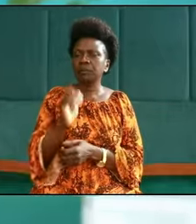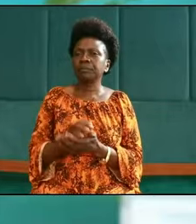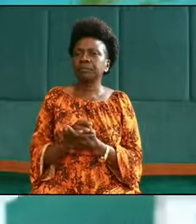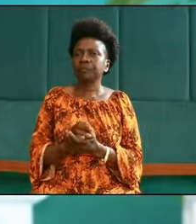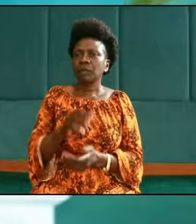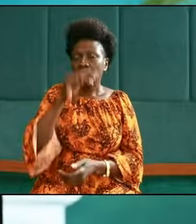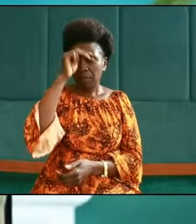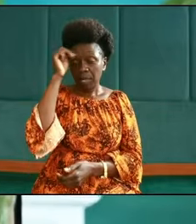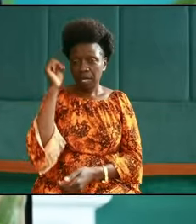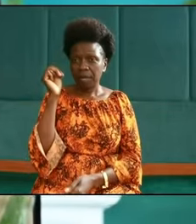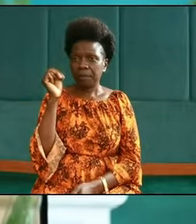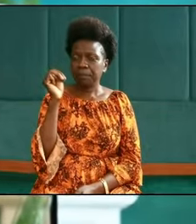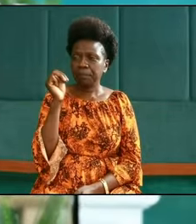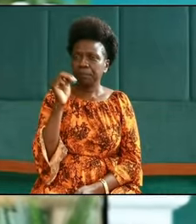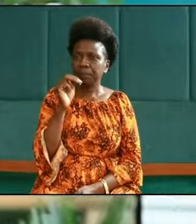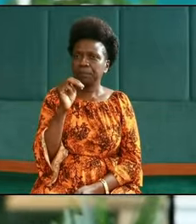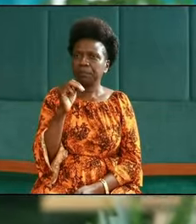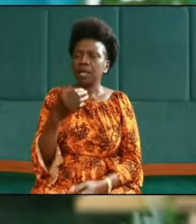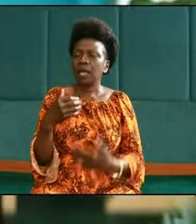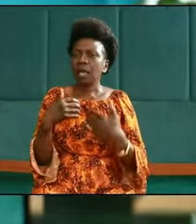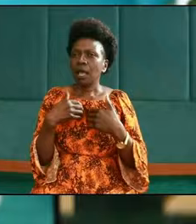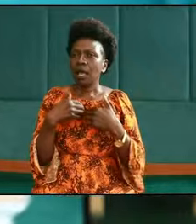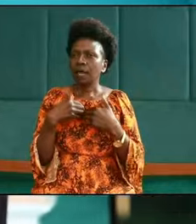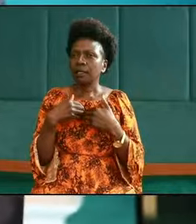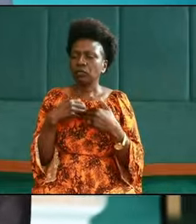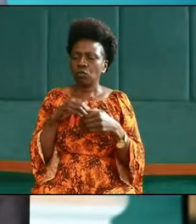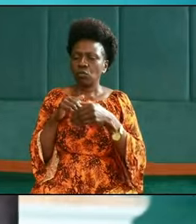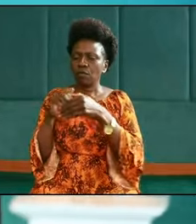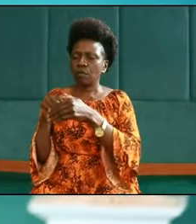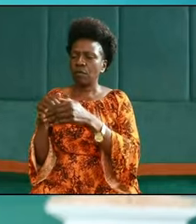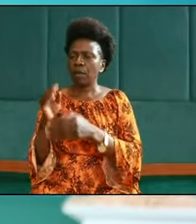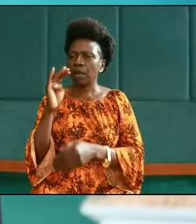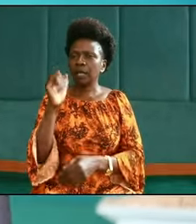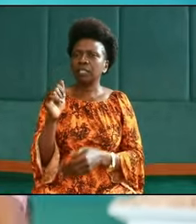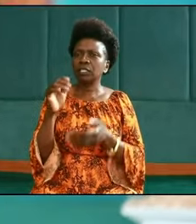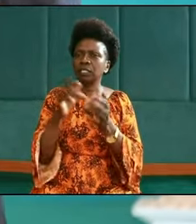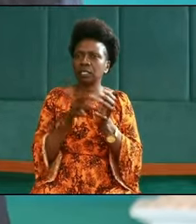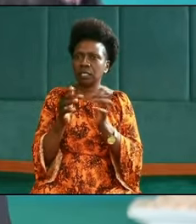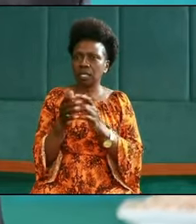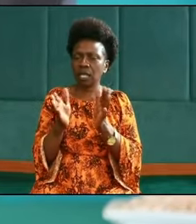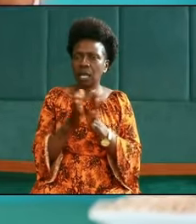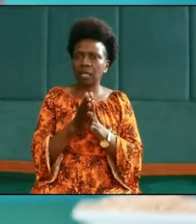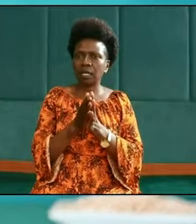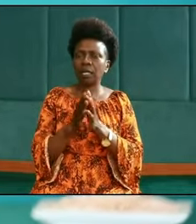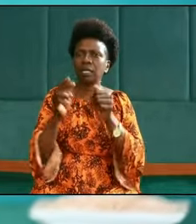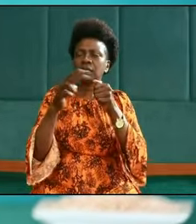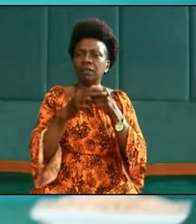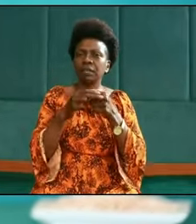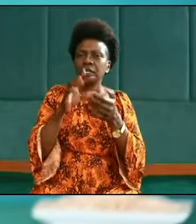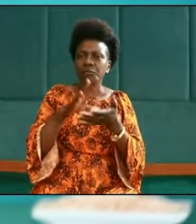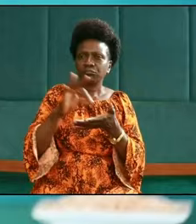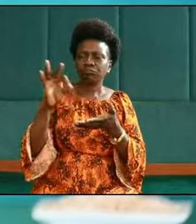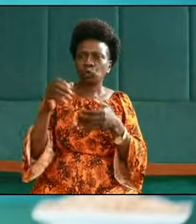Mary Magdalene had to be followed by Jesus, and seven spirits